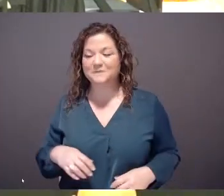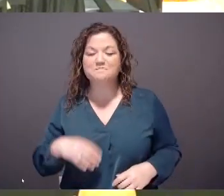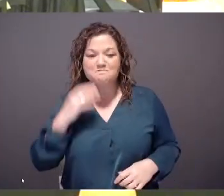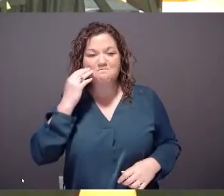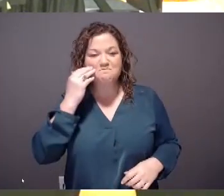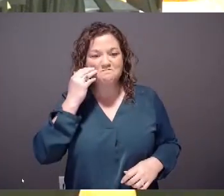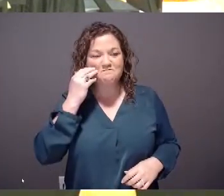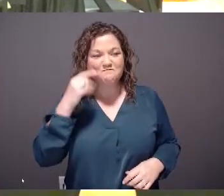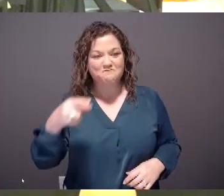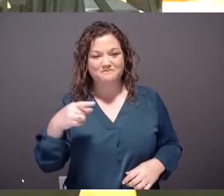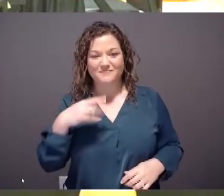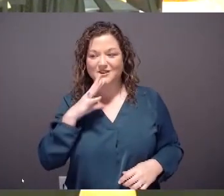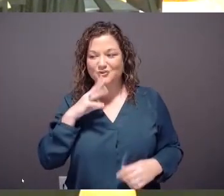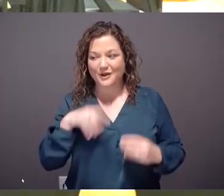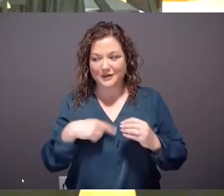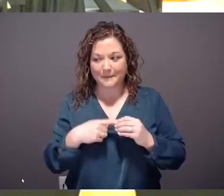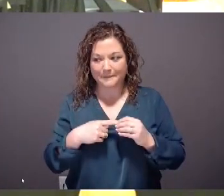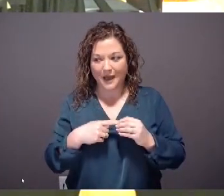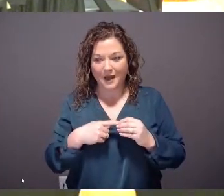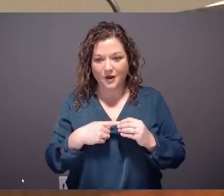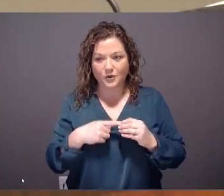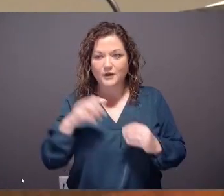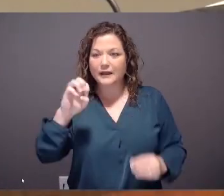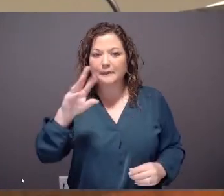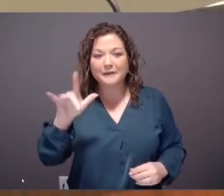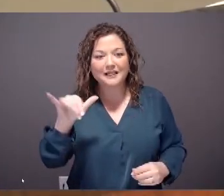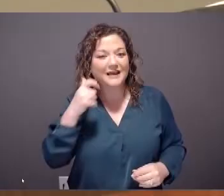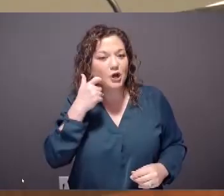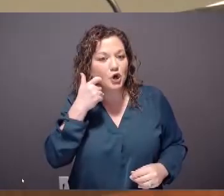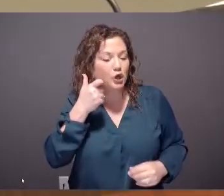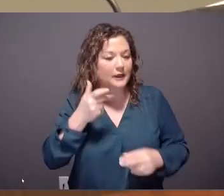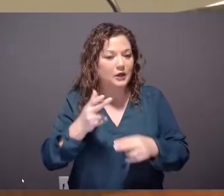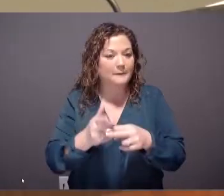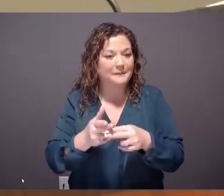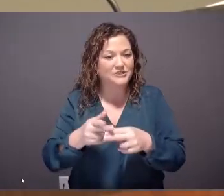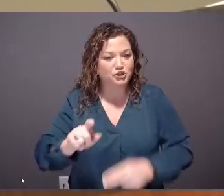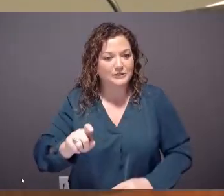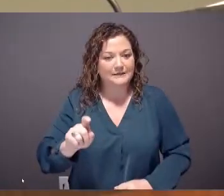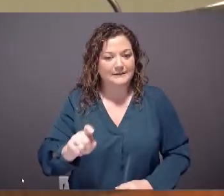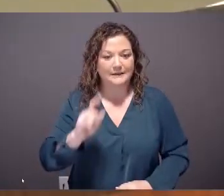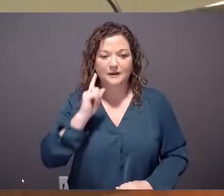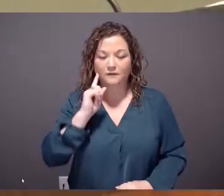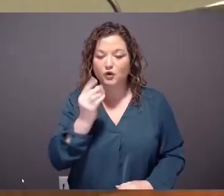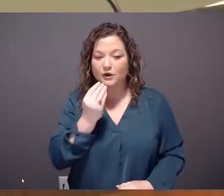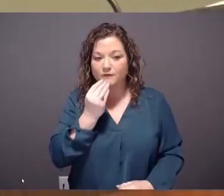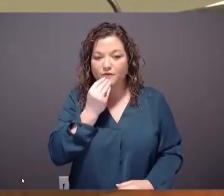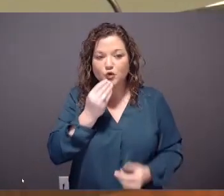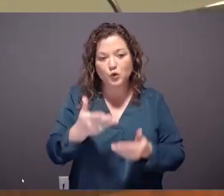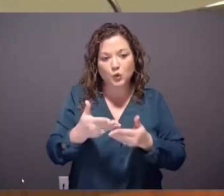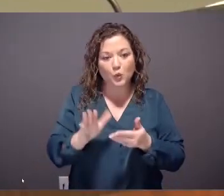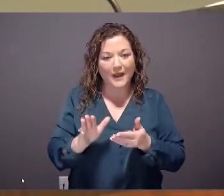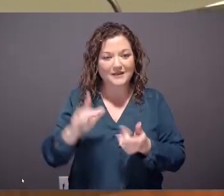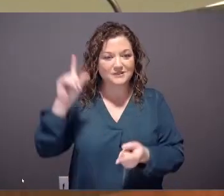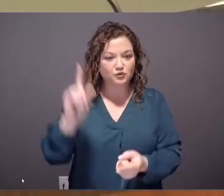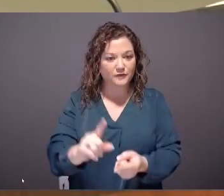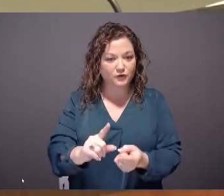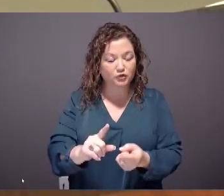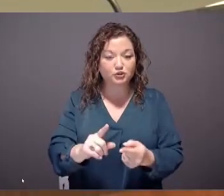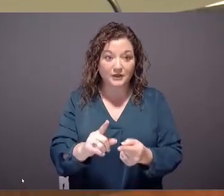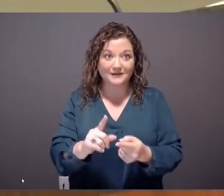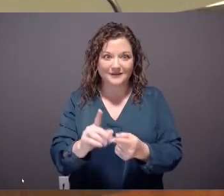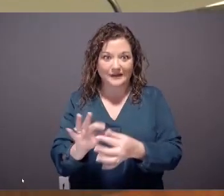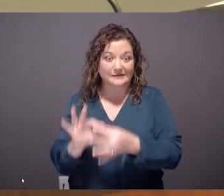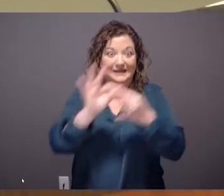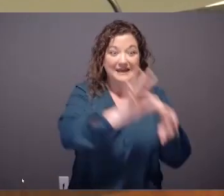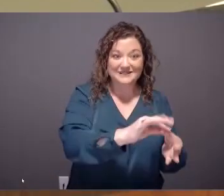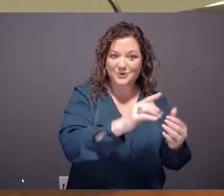but this, Emily, you mentioned earlier the need for food waste diversion ties into even the next agenda item, because if you're not aware, we